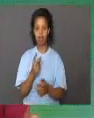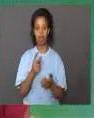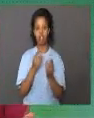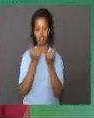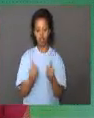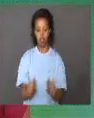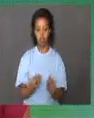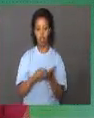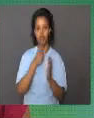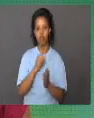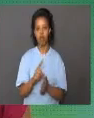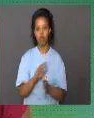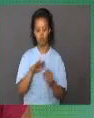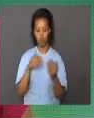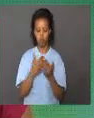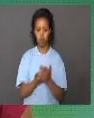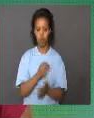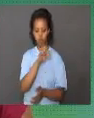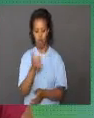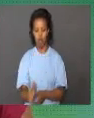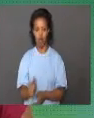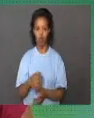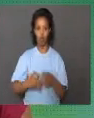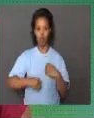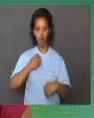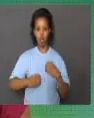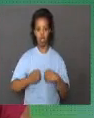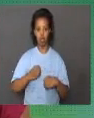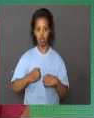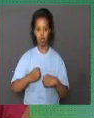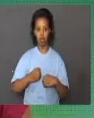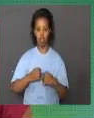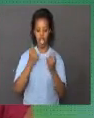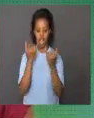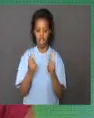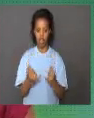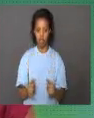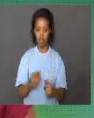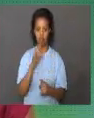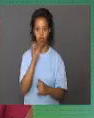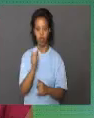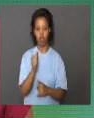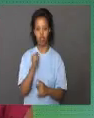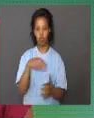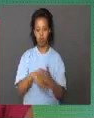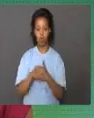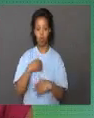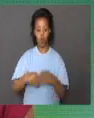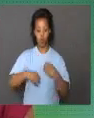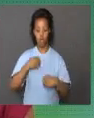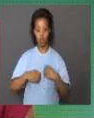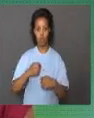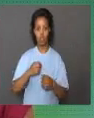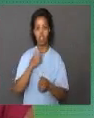The whole organism can be dissected, or just parts of the organism, such as the